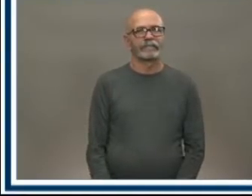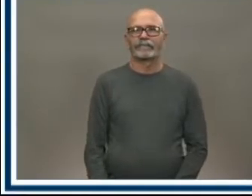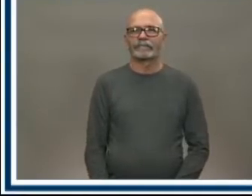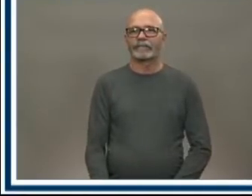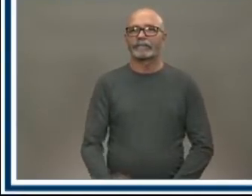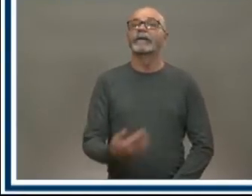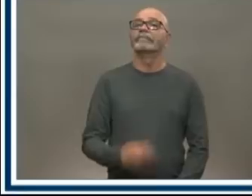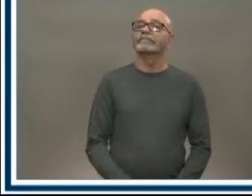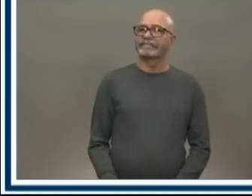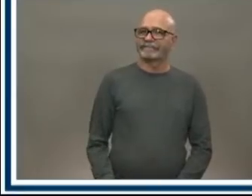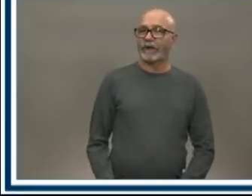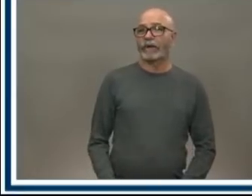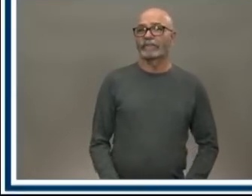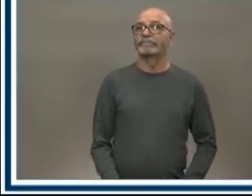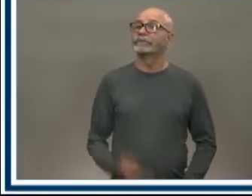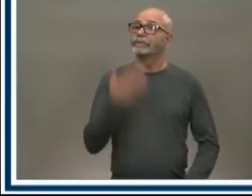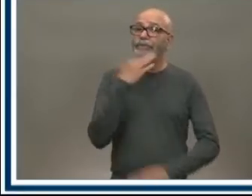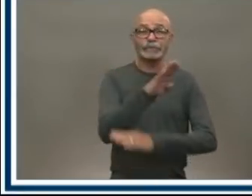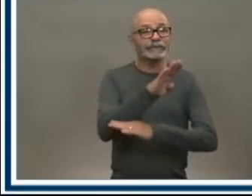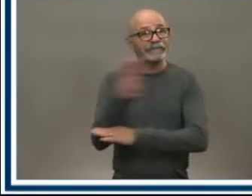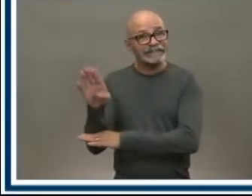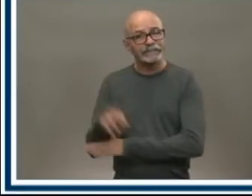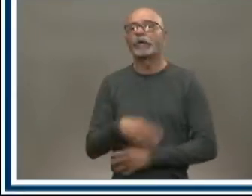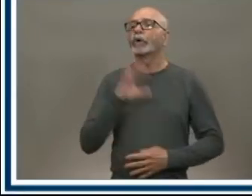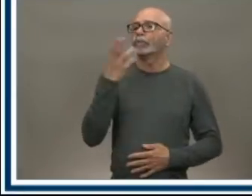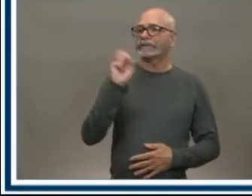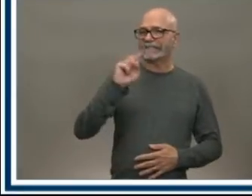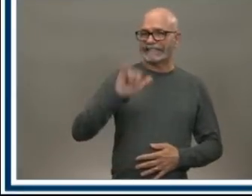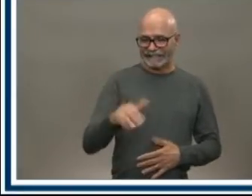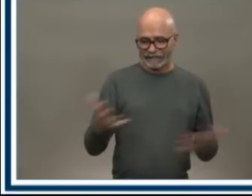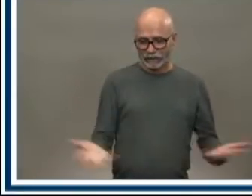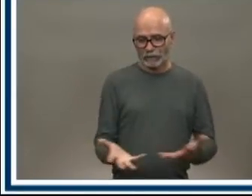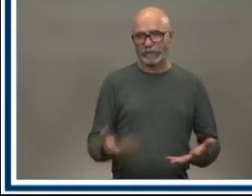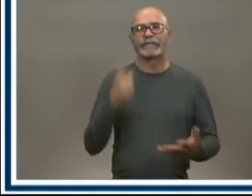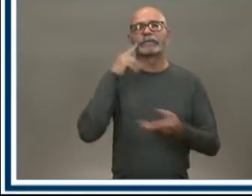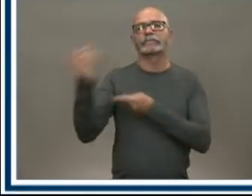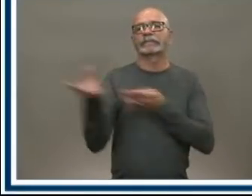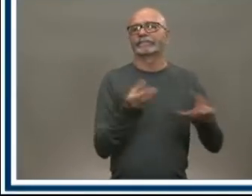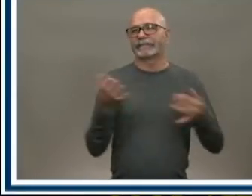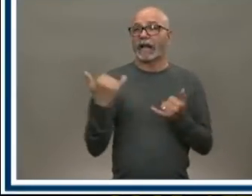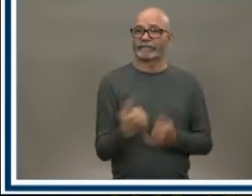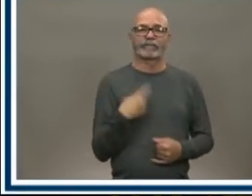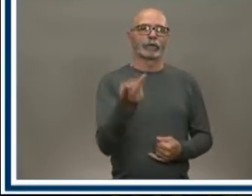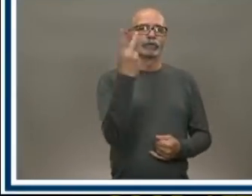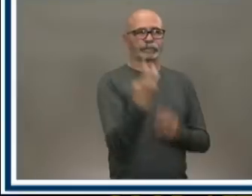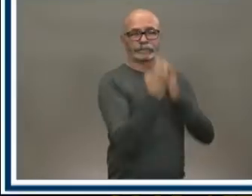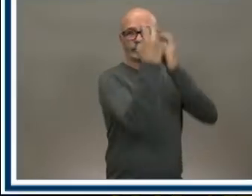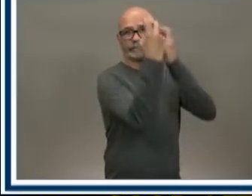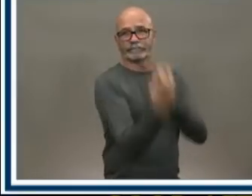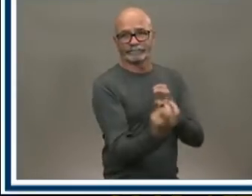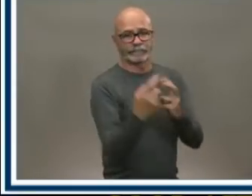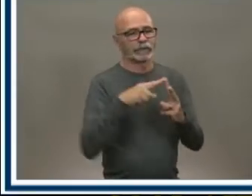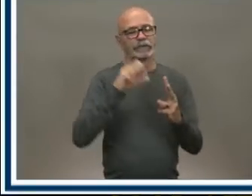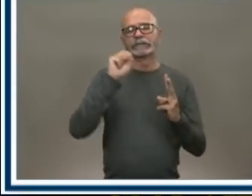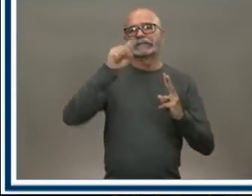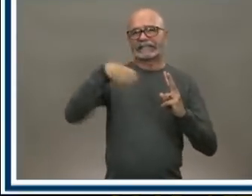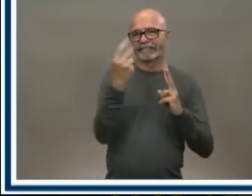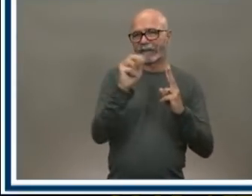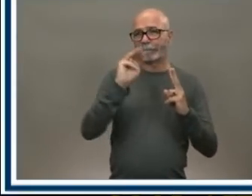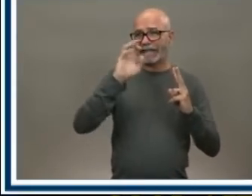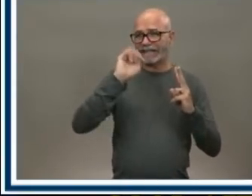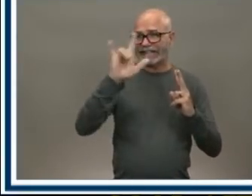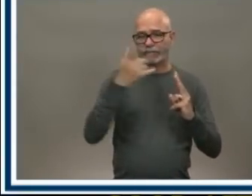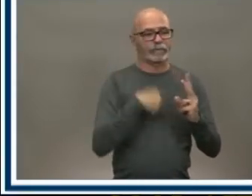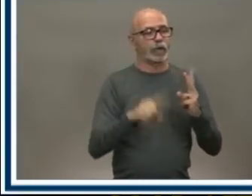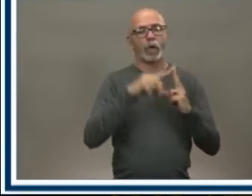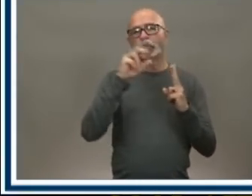Good afternoon. My name is Chrissy Matheson, and I'll be your moderator for today's press briefing. Before we begin, I'd like to introduce the Premier of Nova Scotia, Stephen McNeil, and Nova